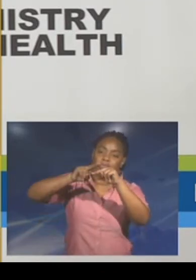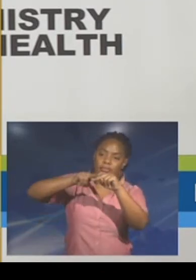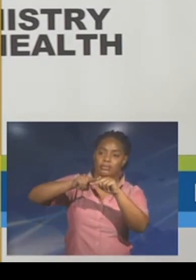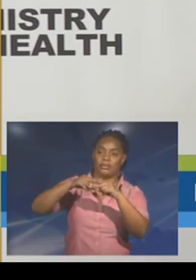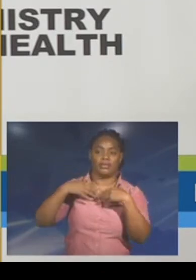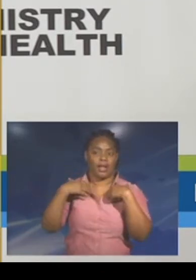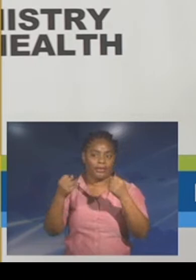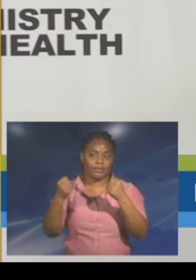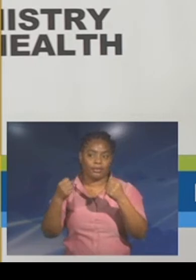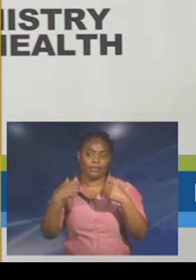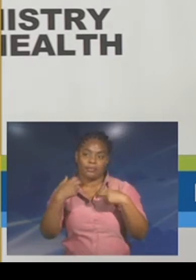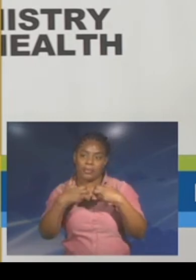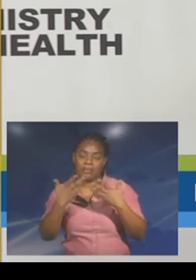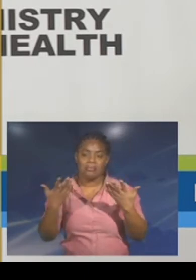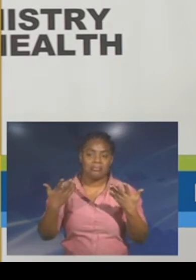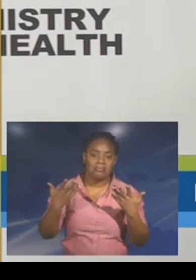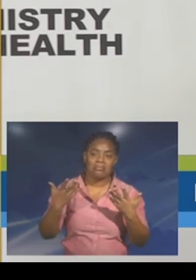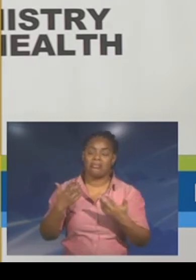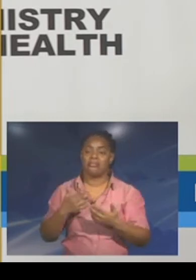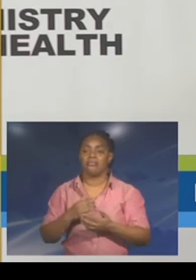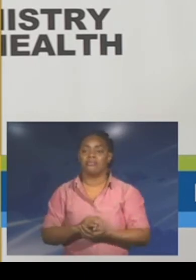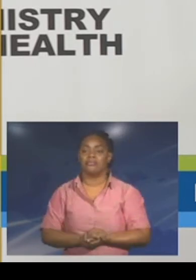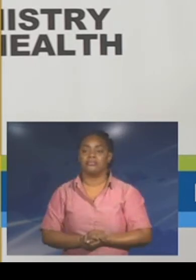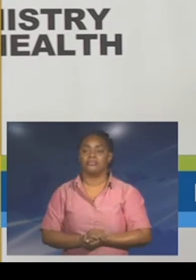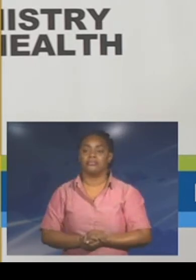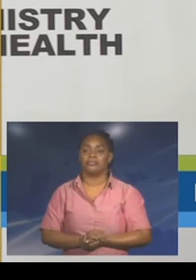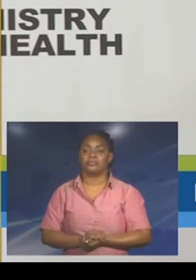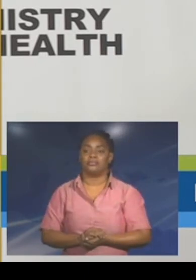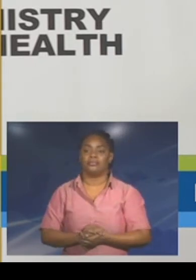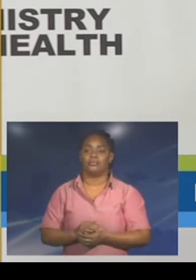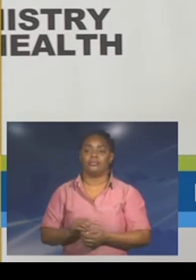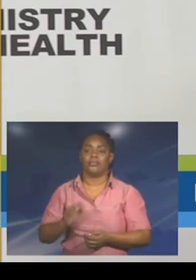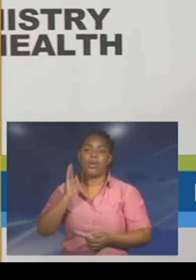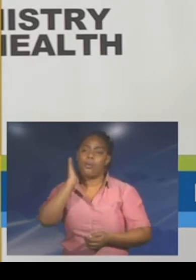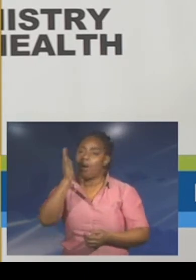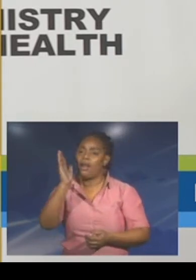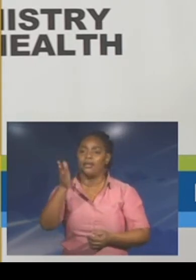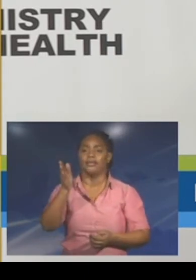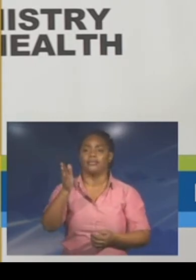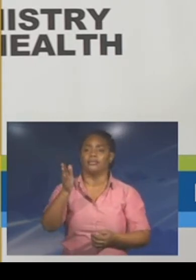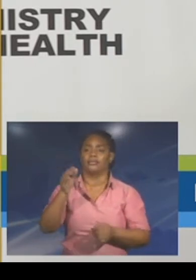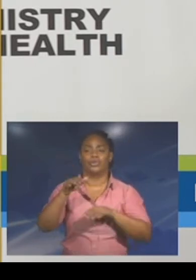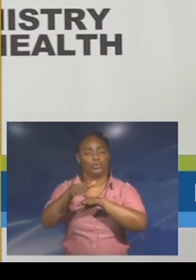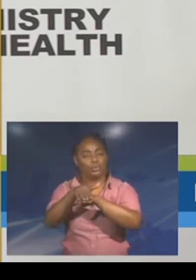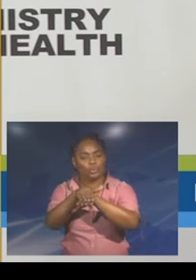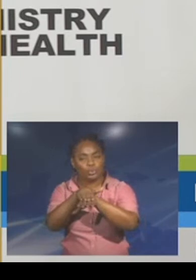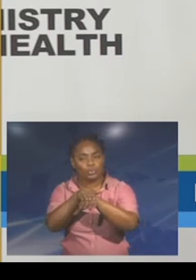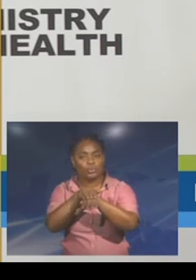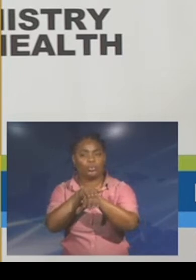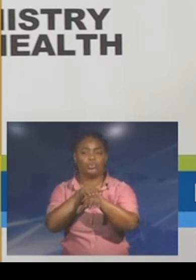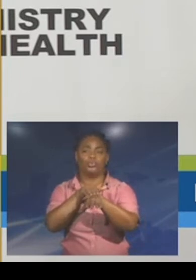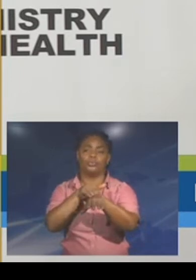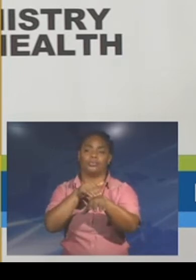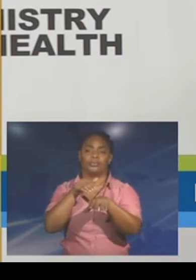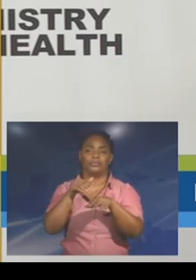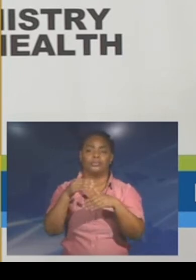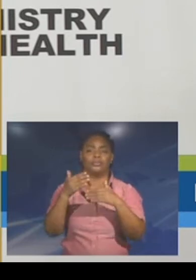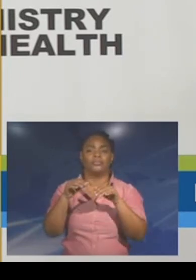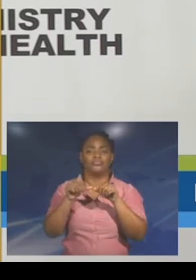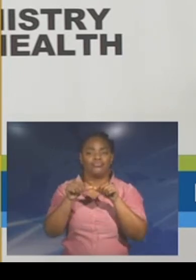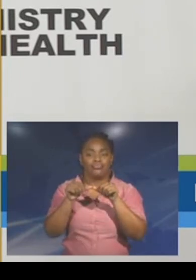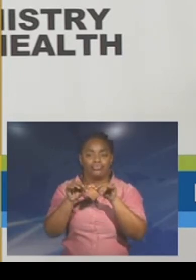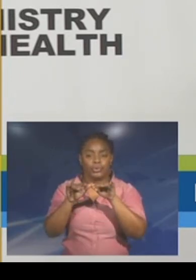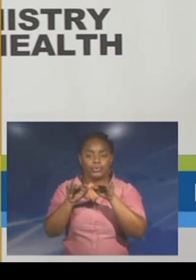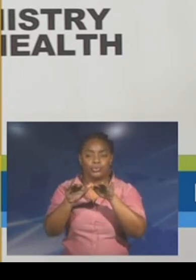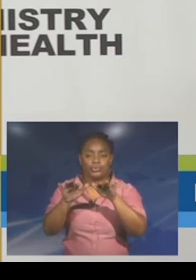towards relaxation and increased interaction, that will slow the rate at which the viral transmission disappears or